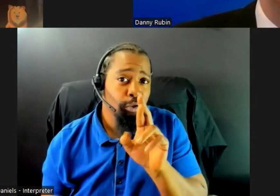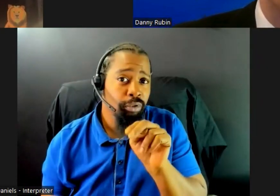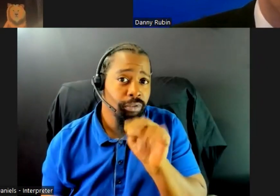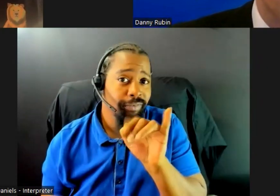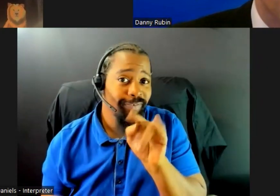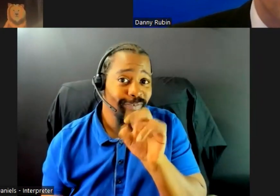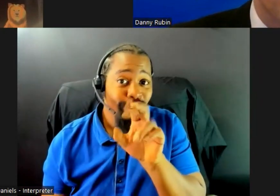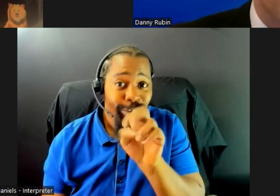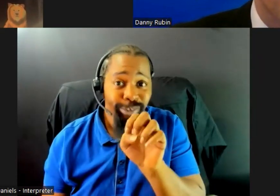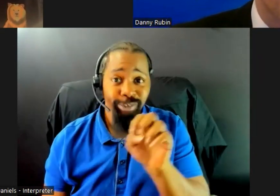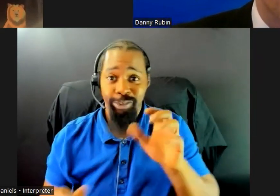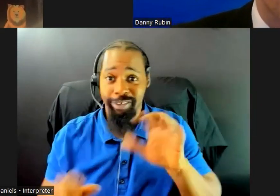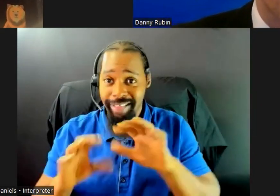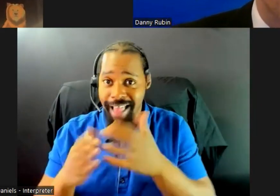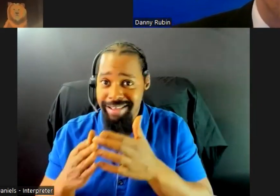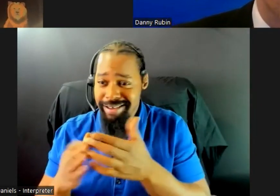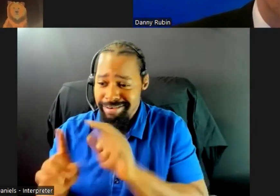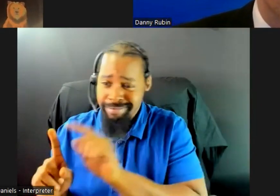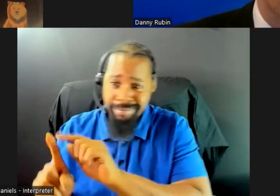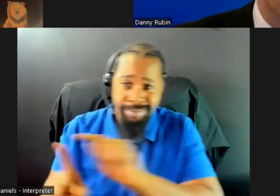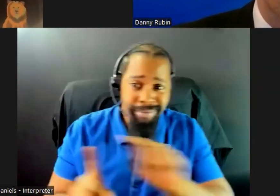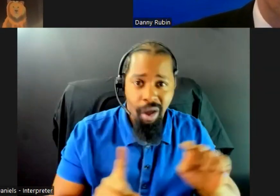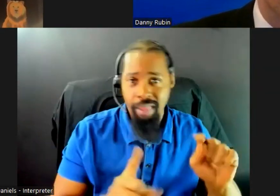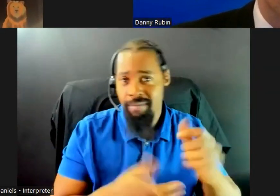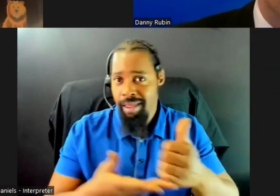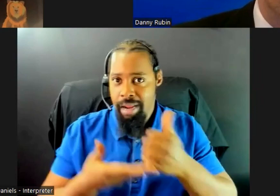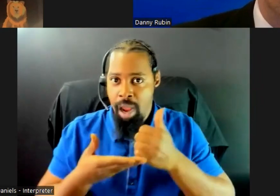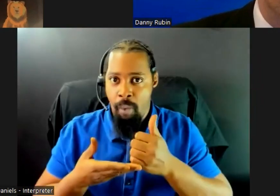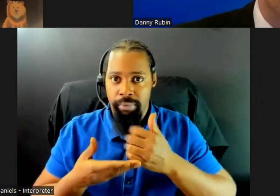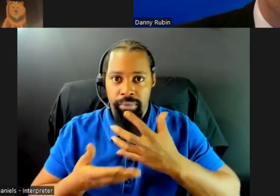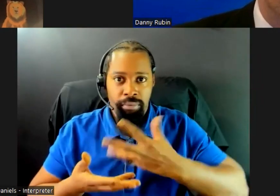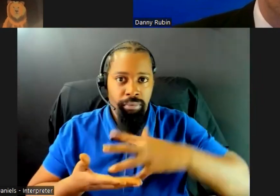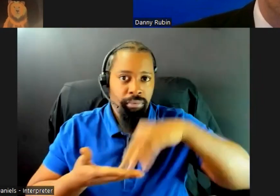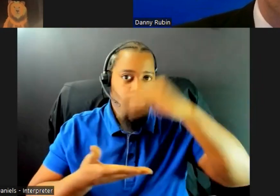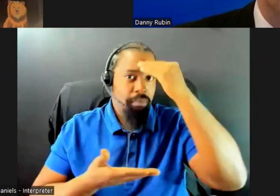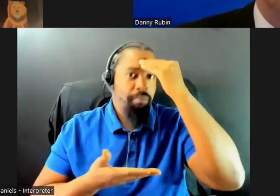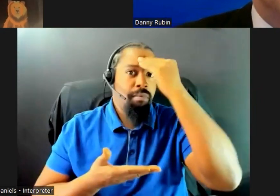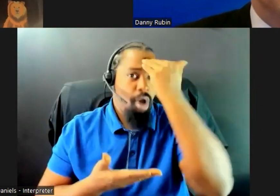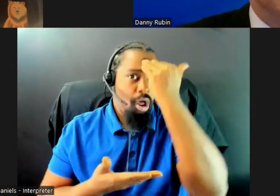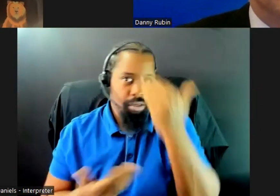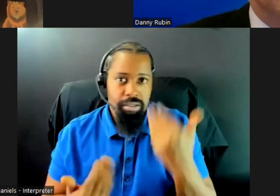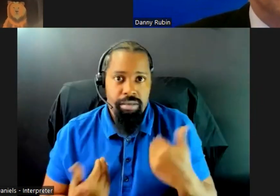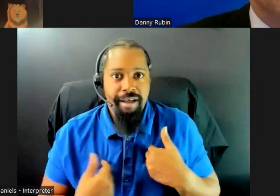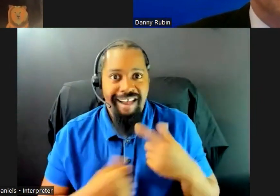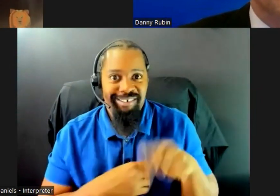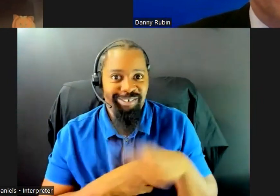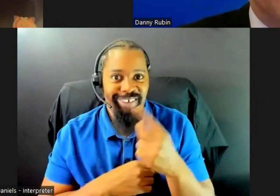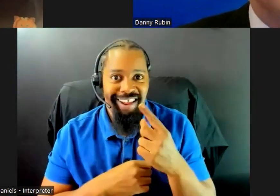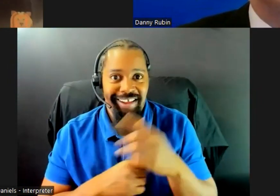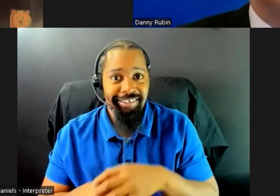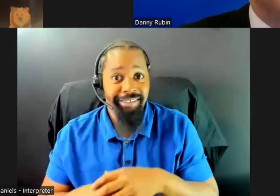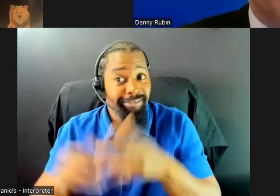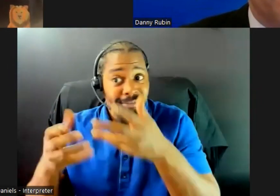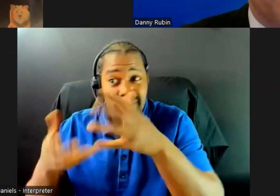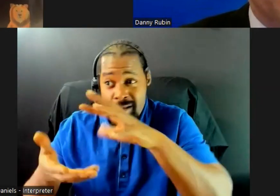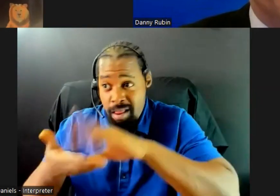in gathering more and more knowledge. And then I started going to internships.